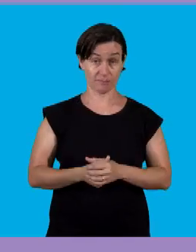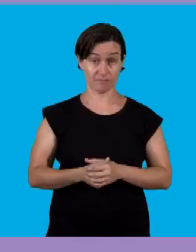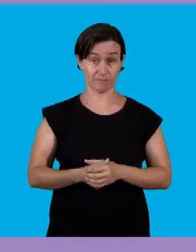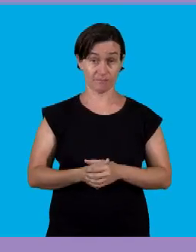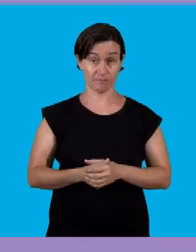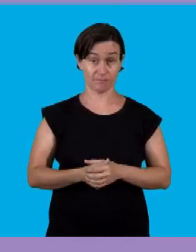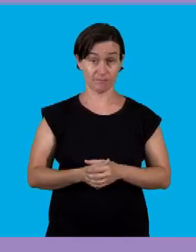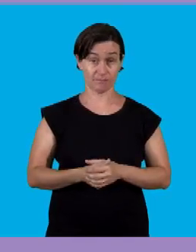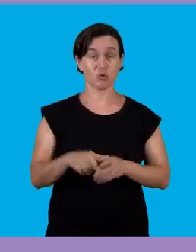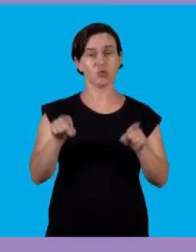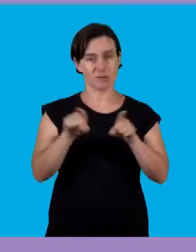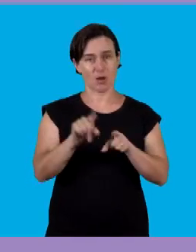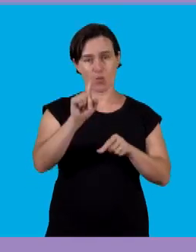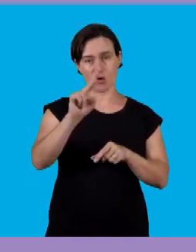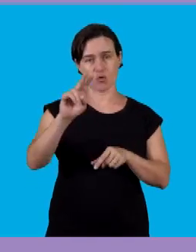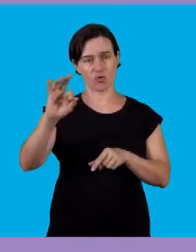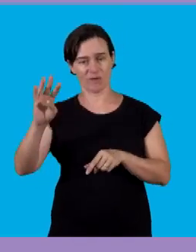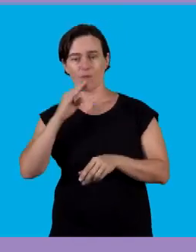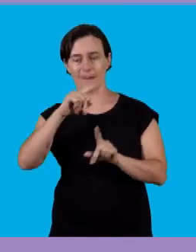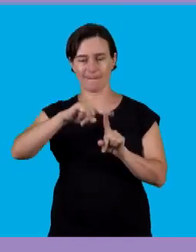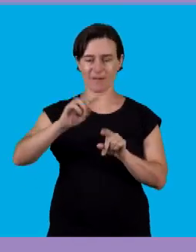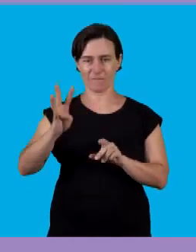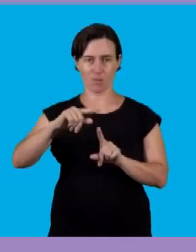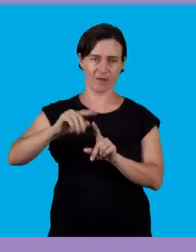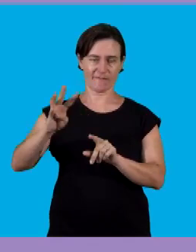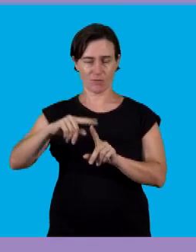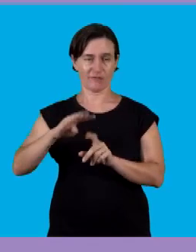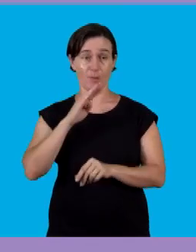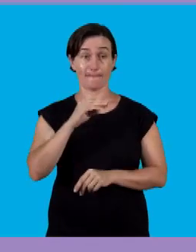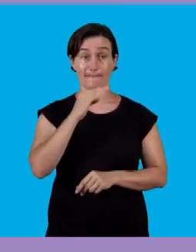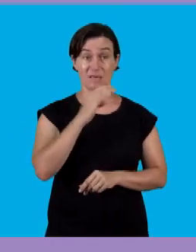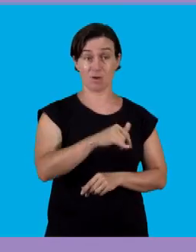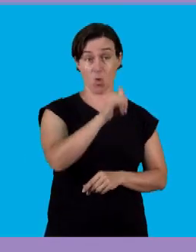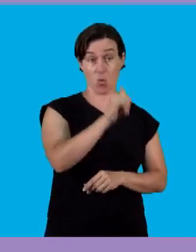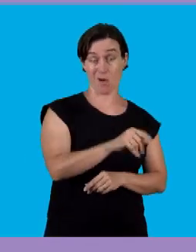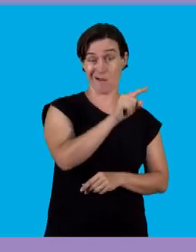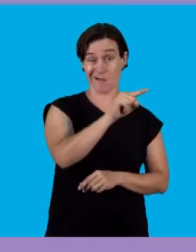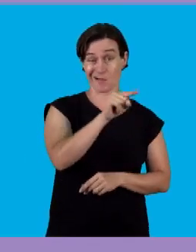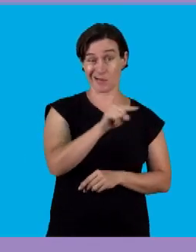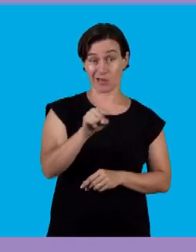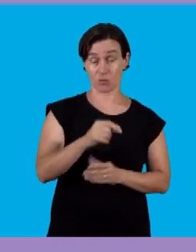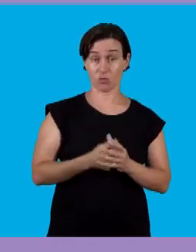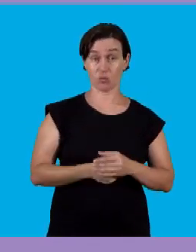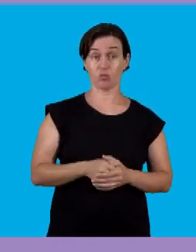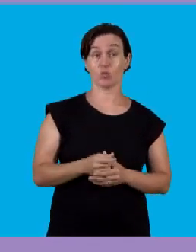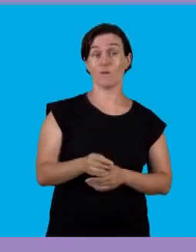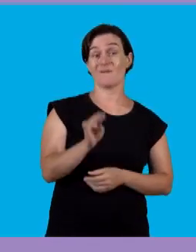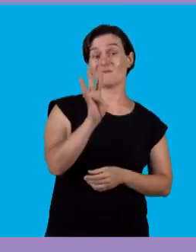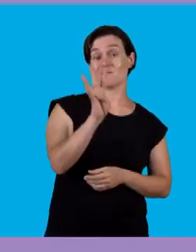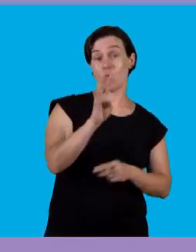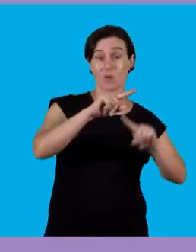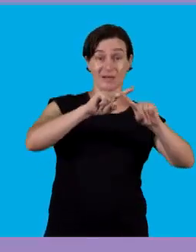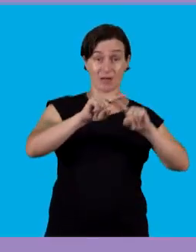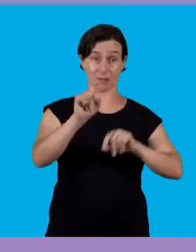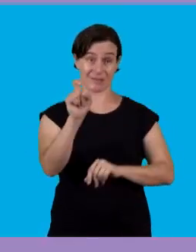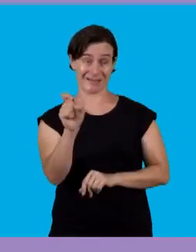our constant difference. So we are going to take that 4. We know that that is going to be multiplied by our input value, and we are going